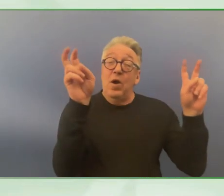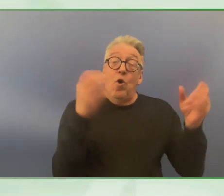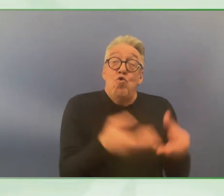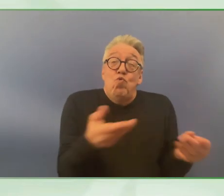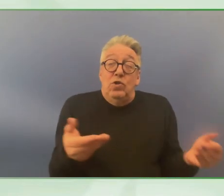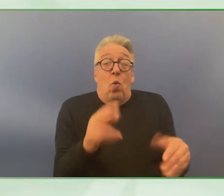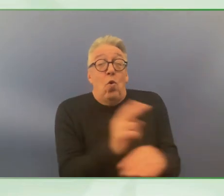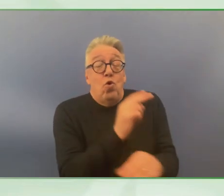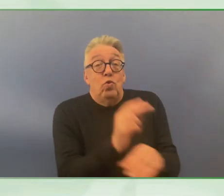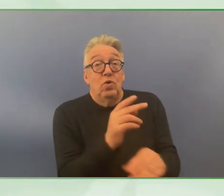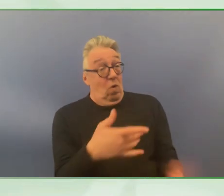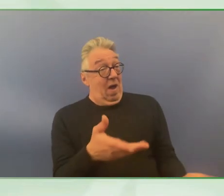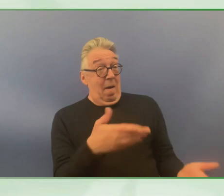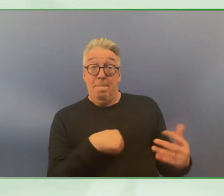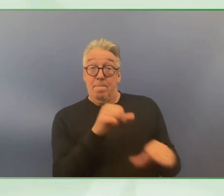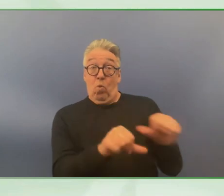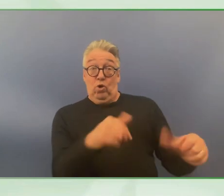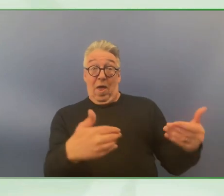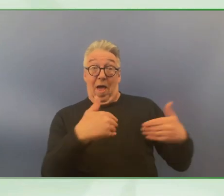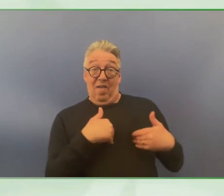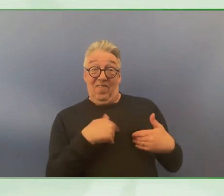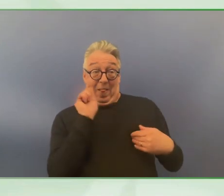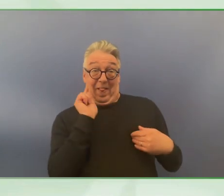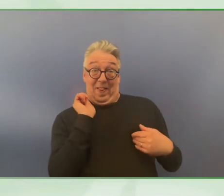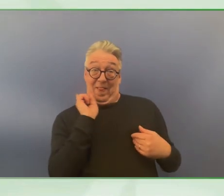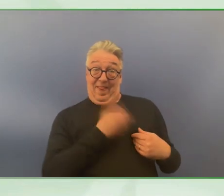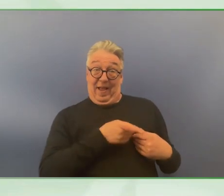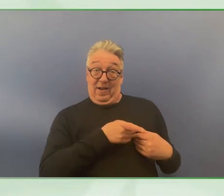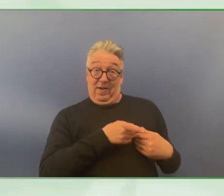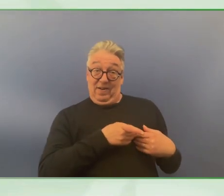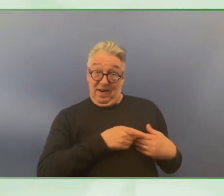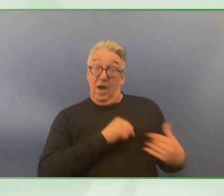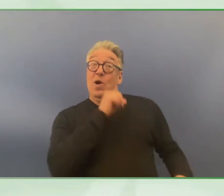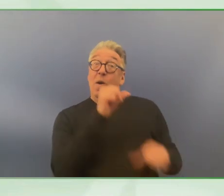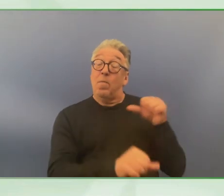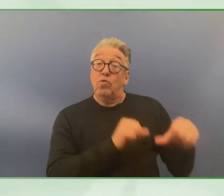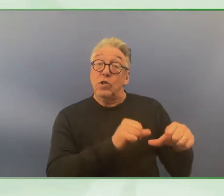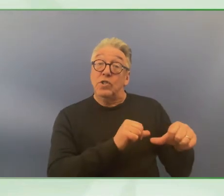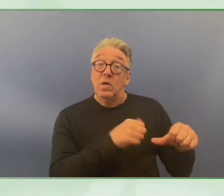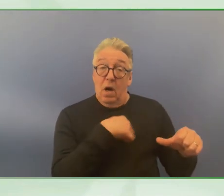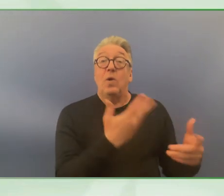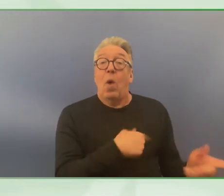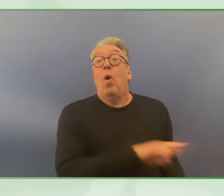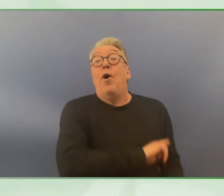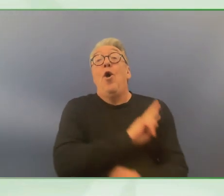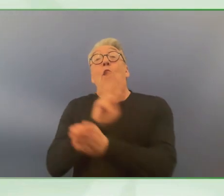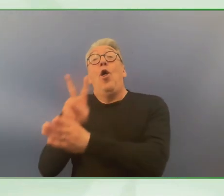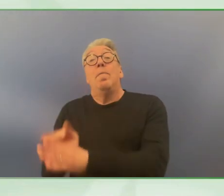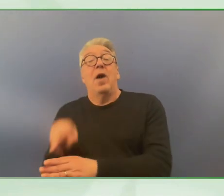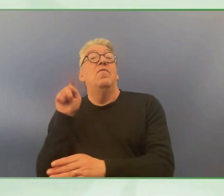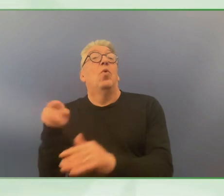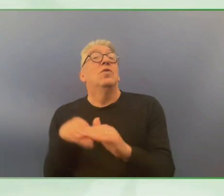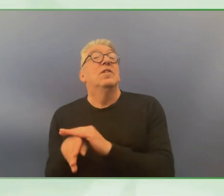framework, and that framework we are able to then apply in a similar way to accessibility. So we're